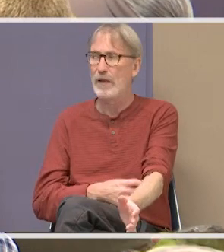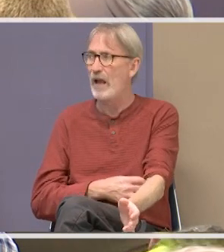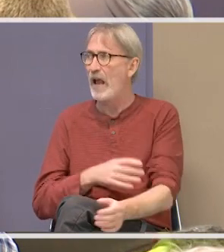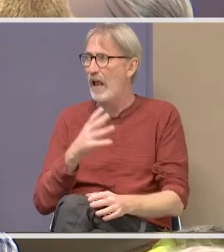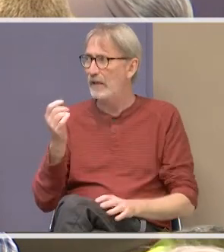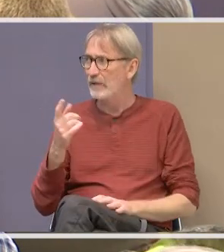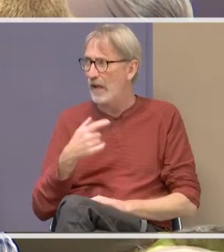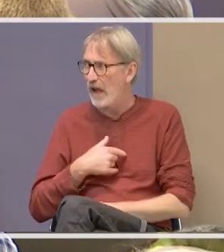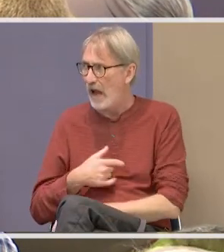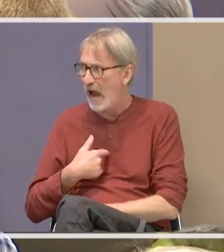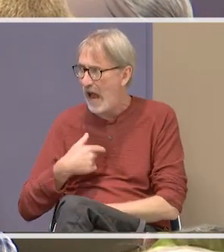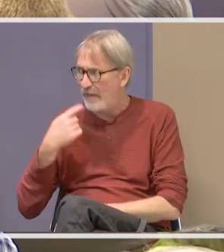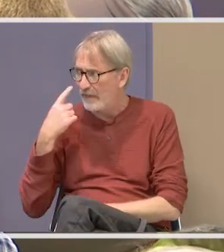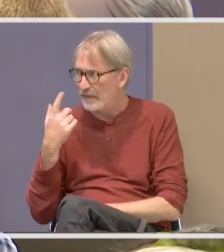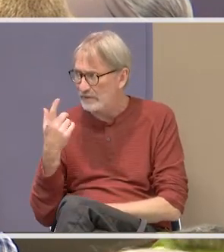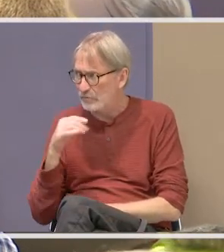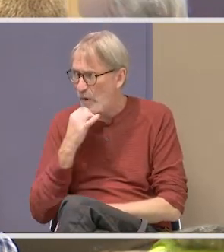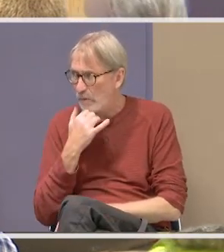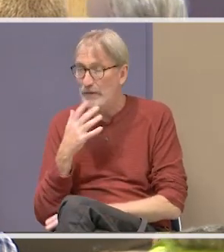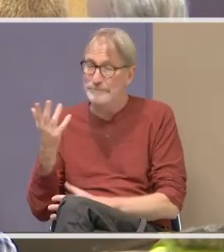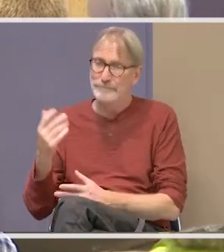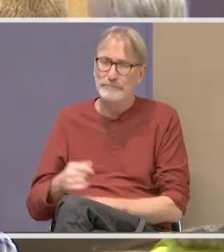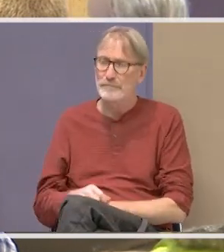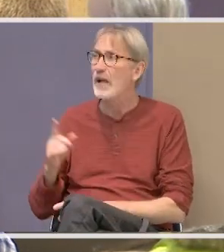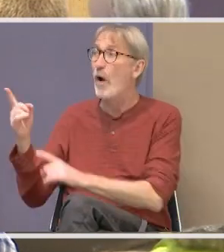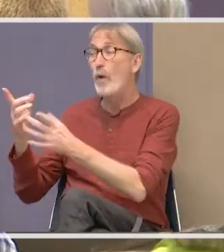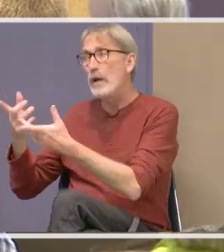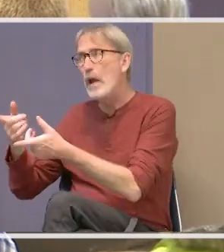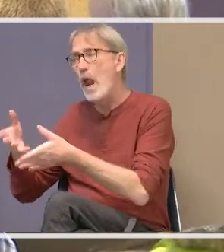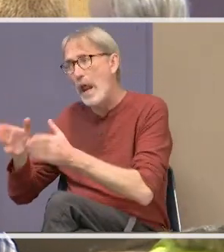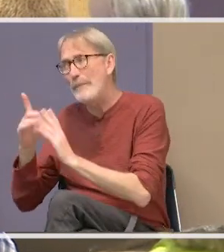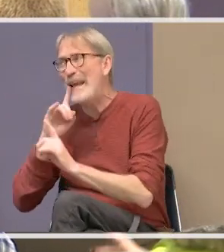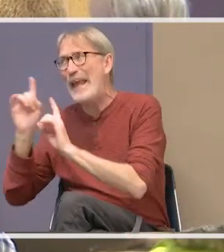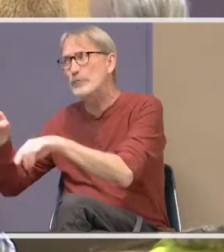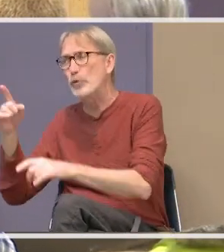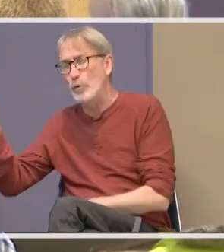I need a chance to respond. I need a chance to respond.